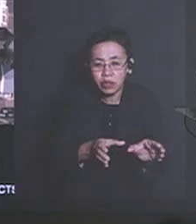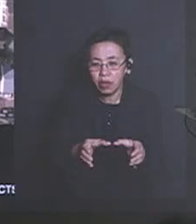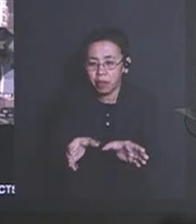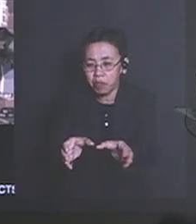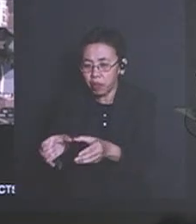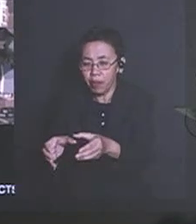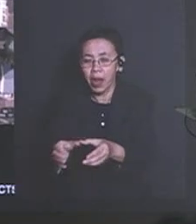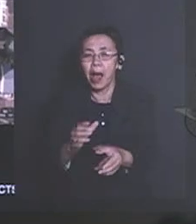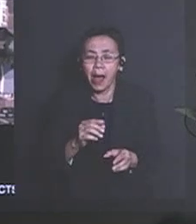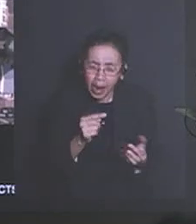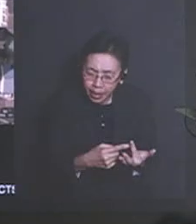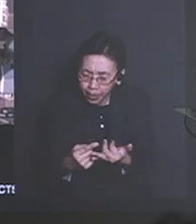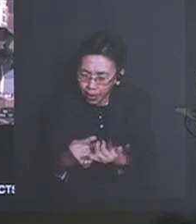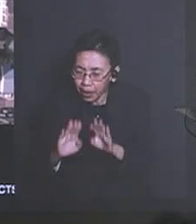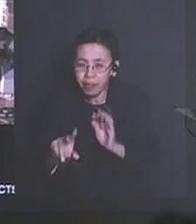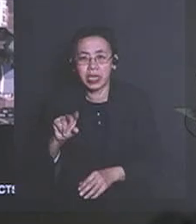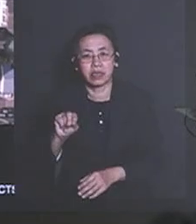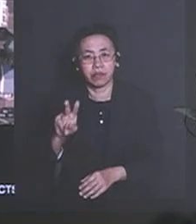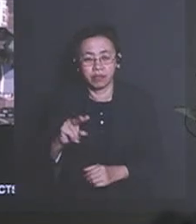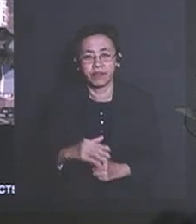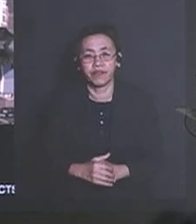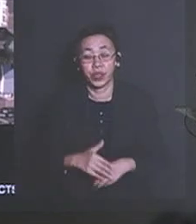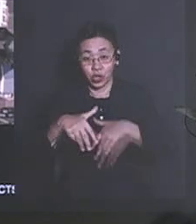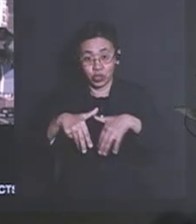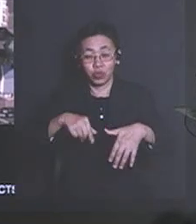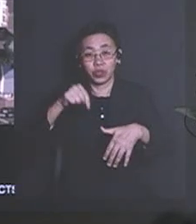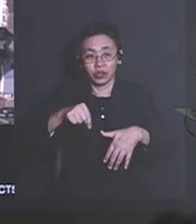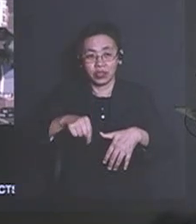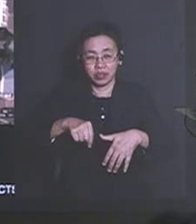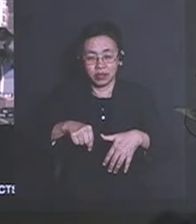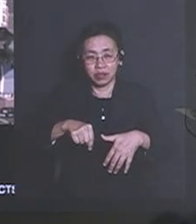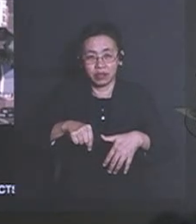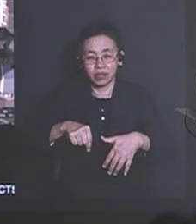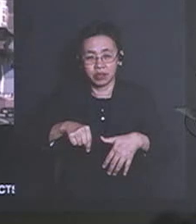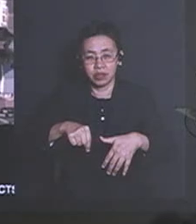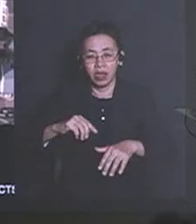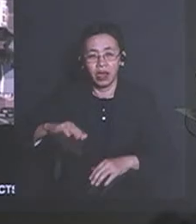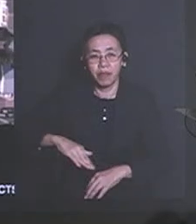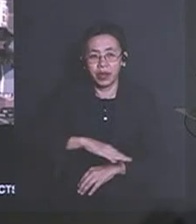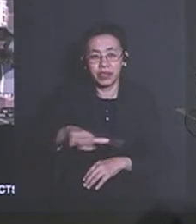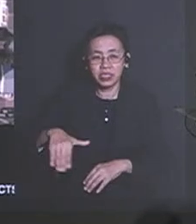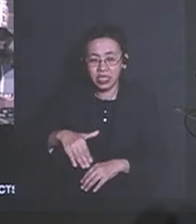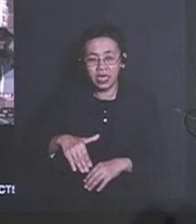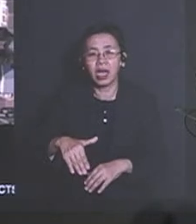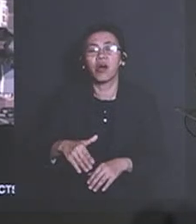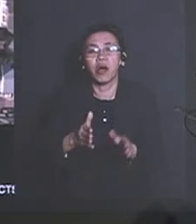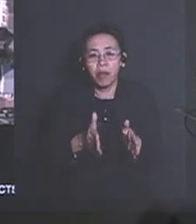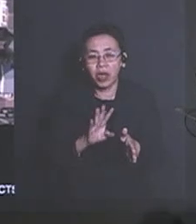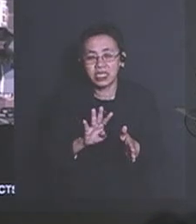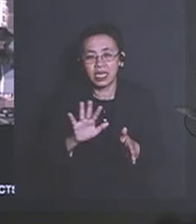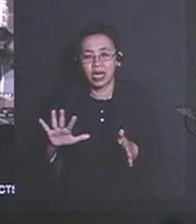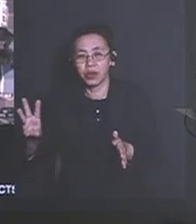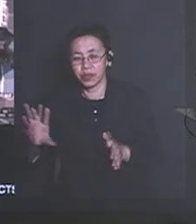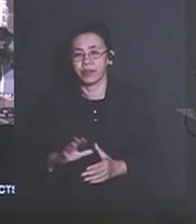Our project is based on the area of Klong Tei Block 4, 5, and 6. And this program is a